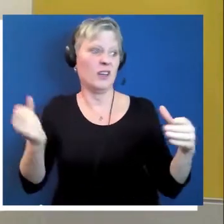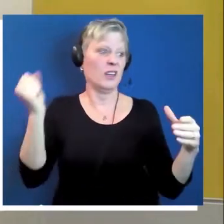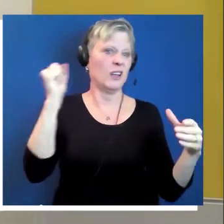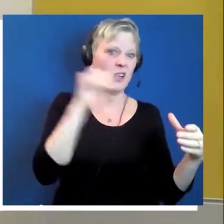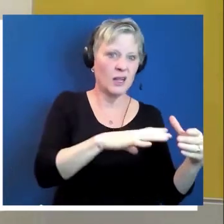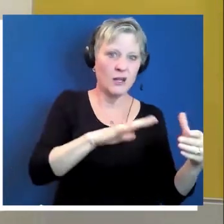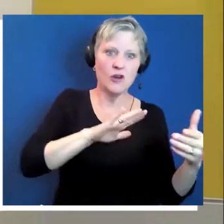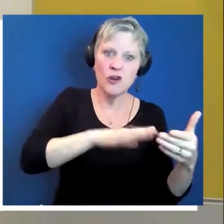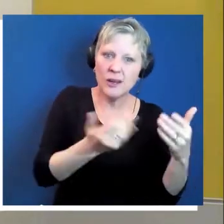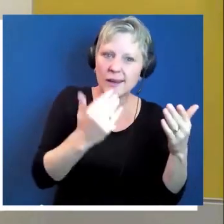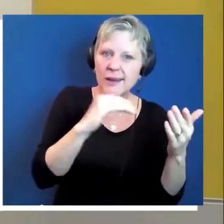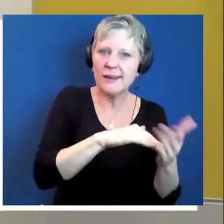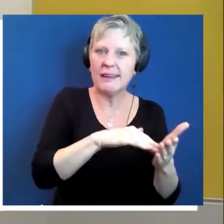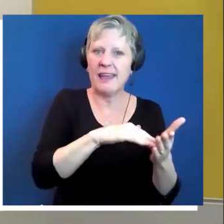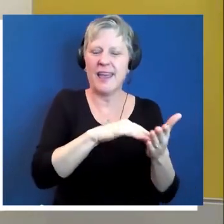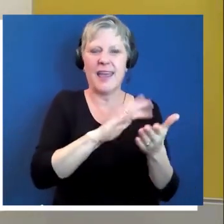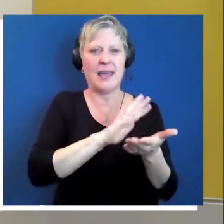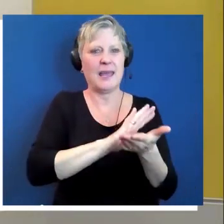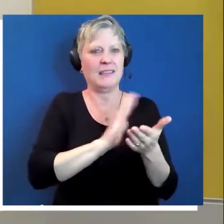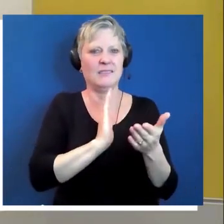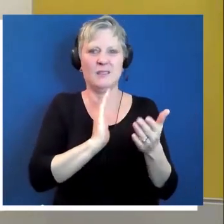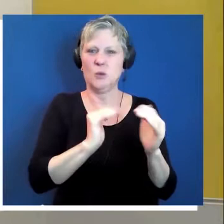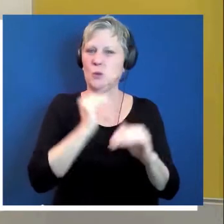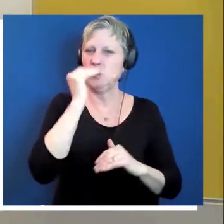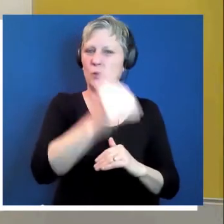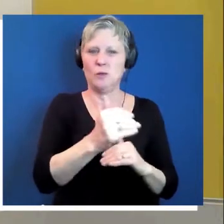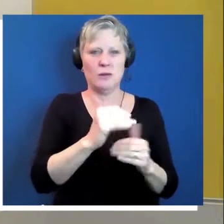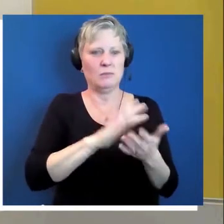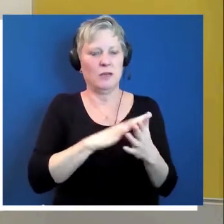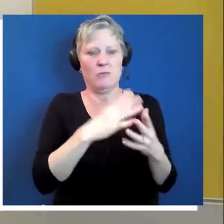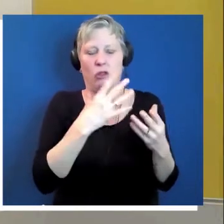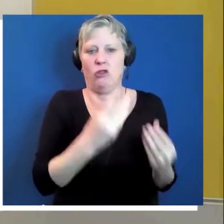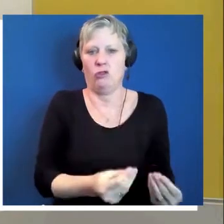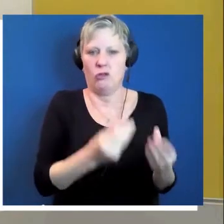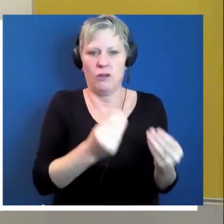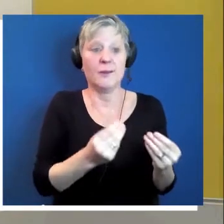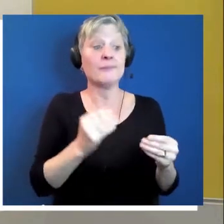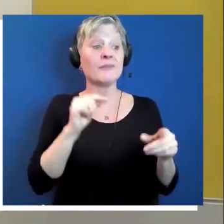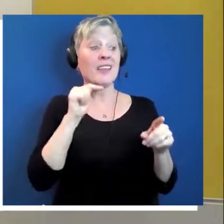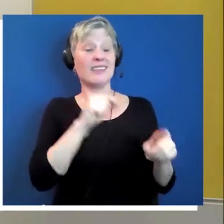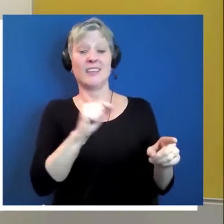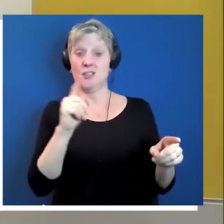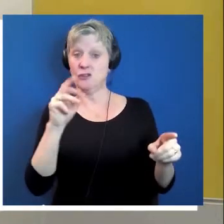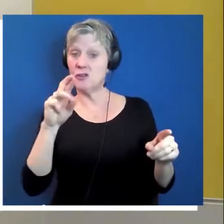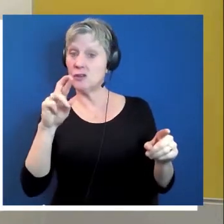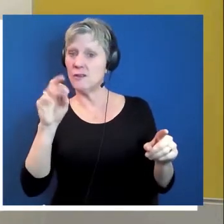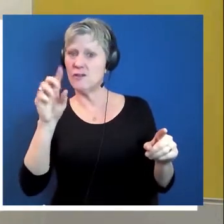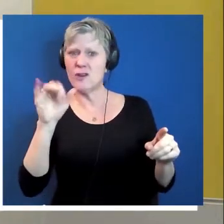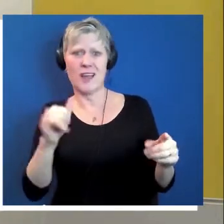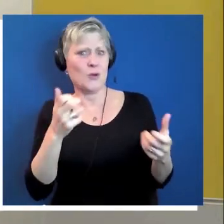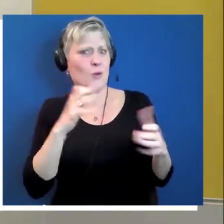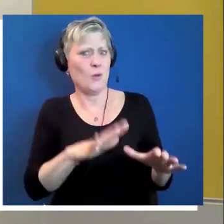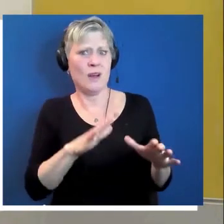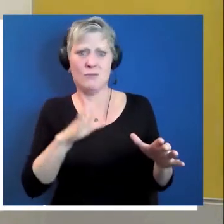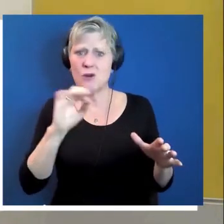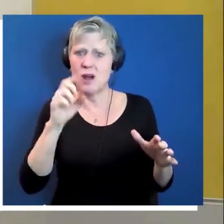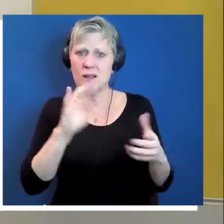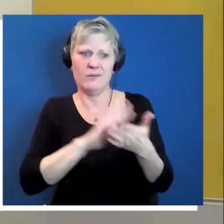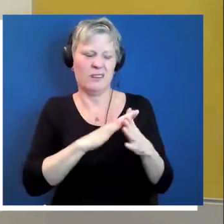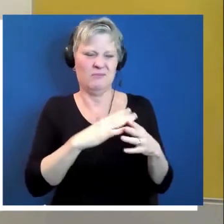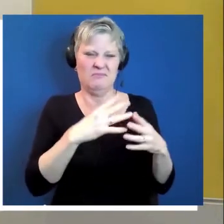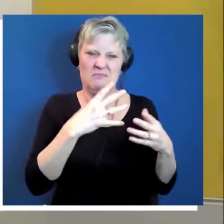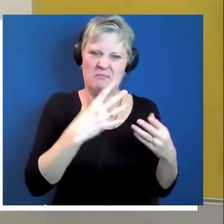it, what happens a lot of times is you'll end up overcooking the broccoli. And in a stir fry, you don't want overcooked broccoli. You don't want it to be